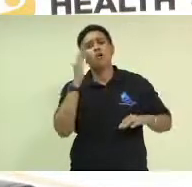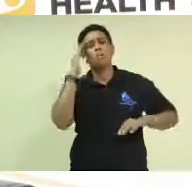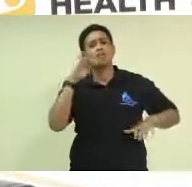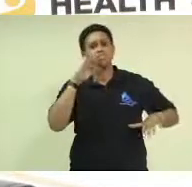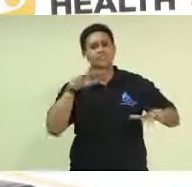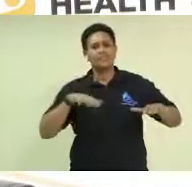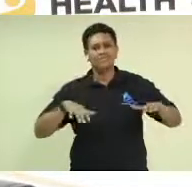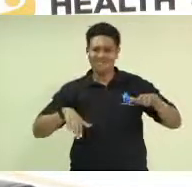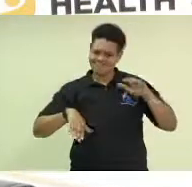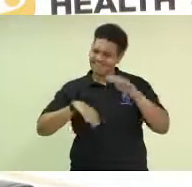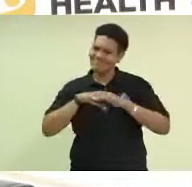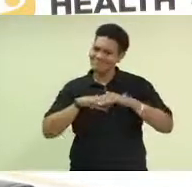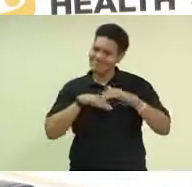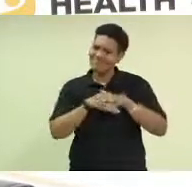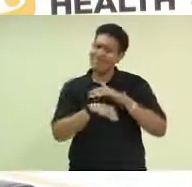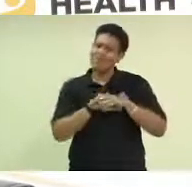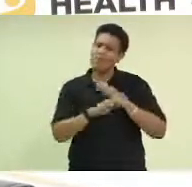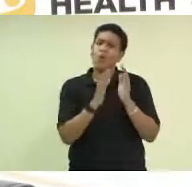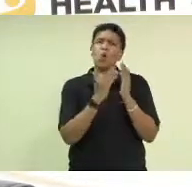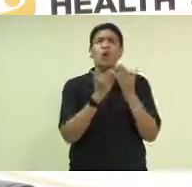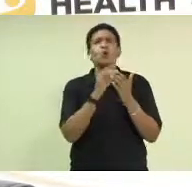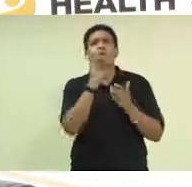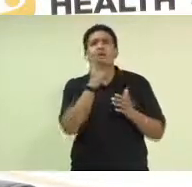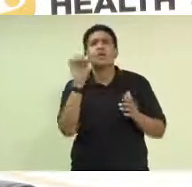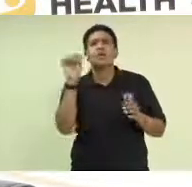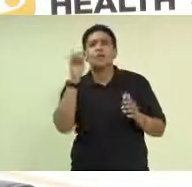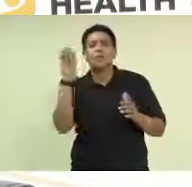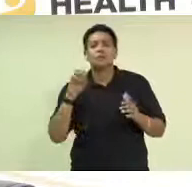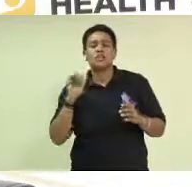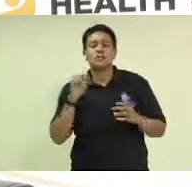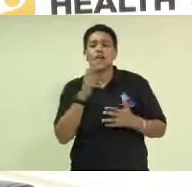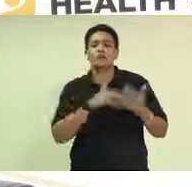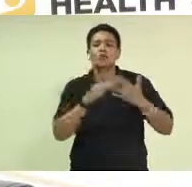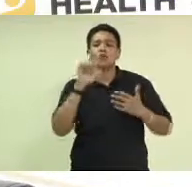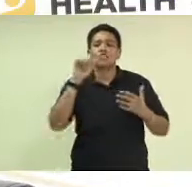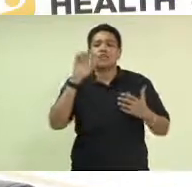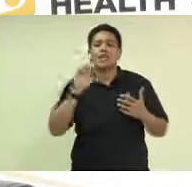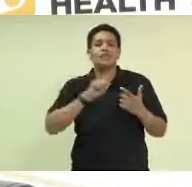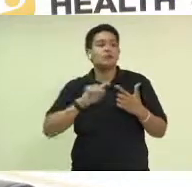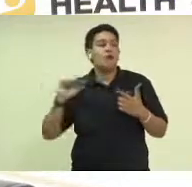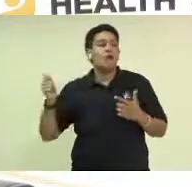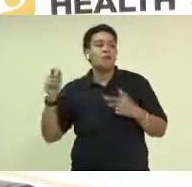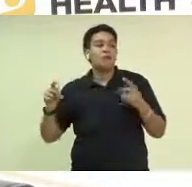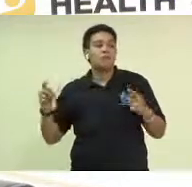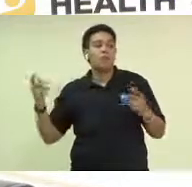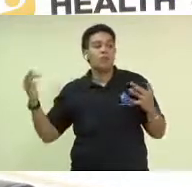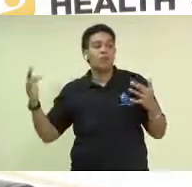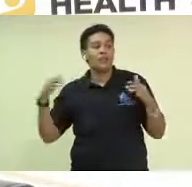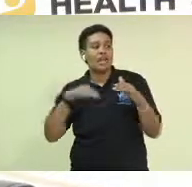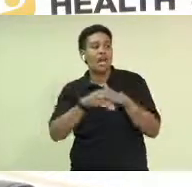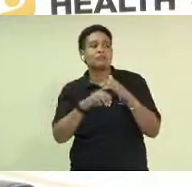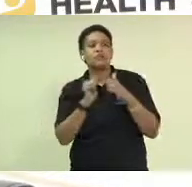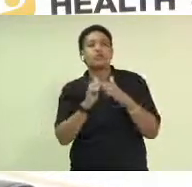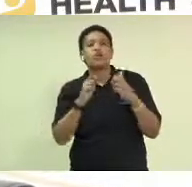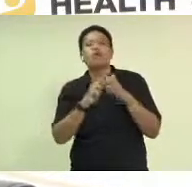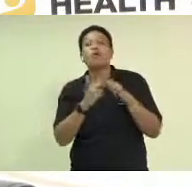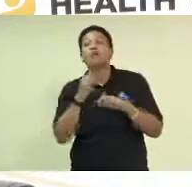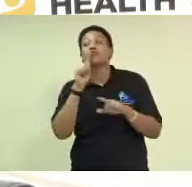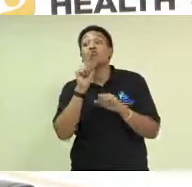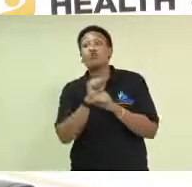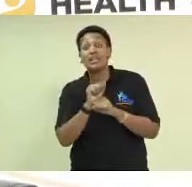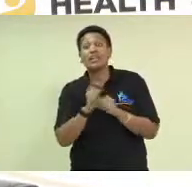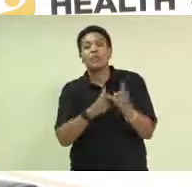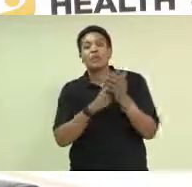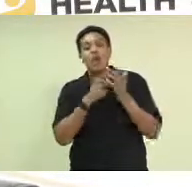taken up, or close to that, between 8 and 10% by social cases, and others were waiting to be admitted with problems that really requires